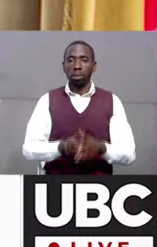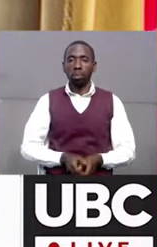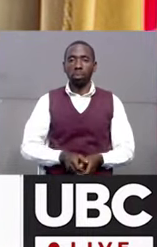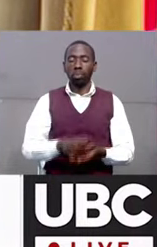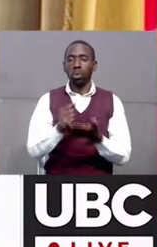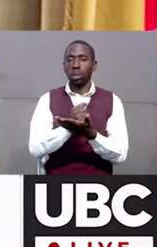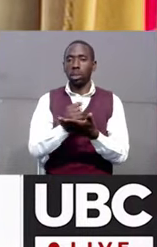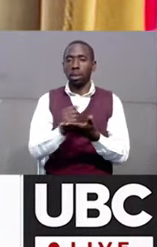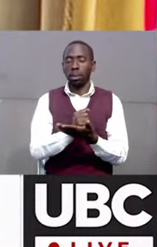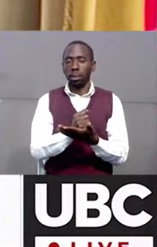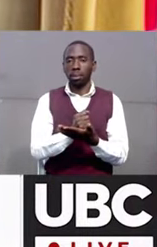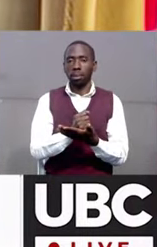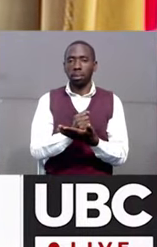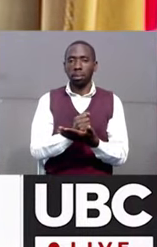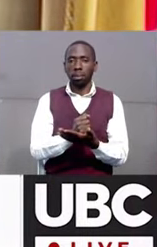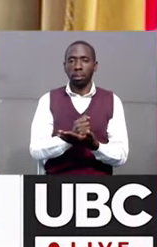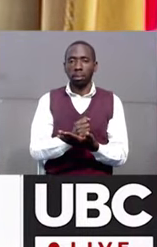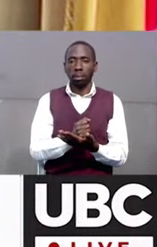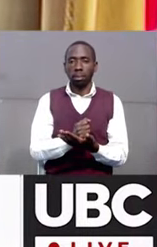Auditor General.